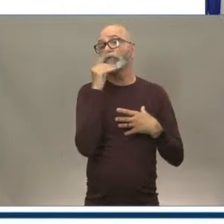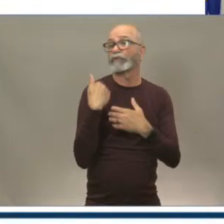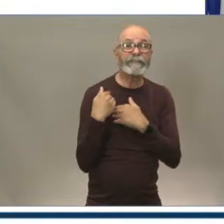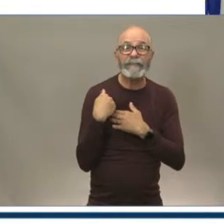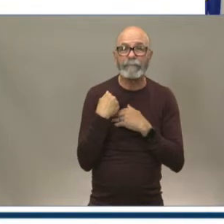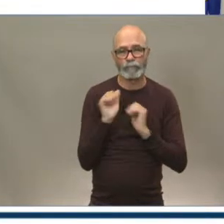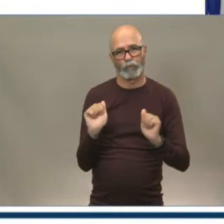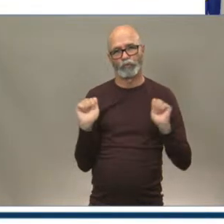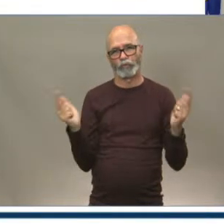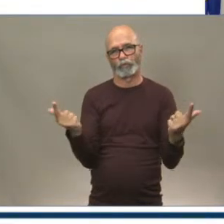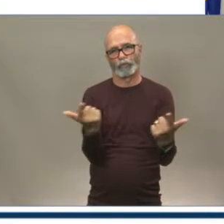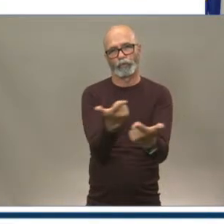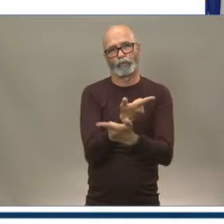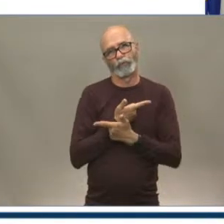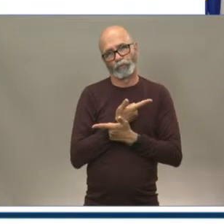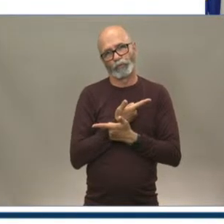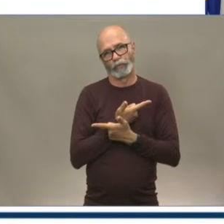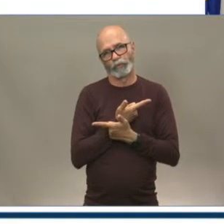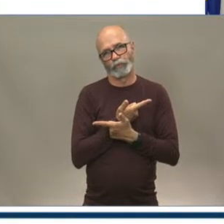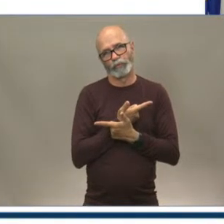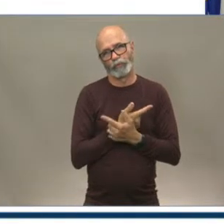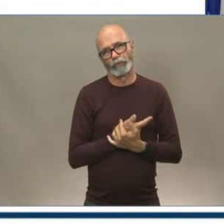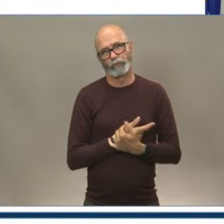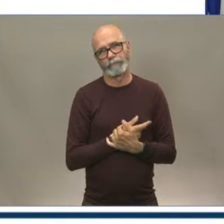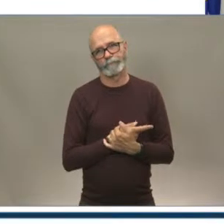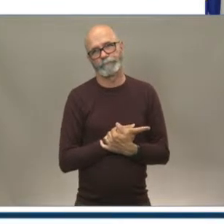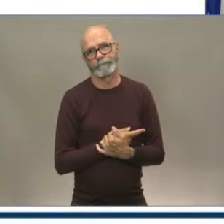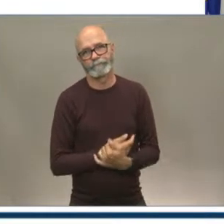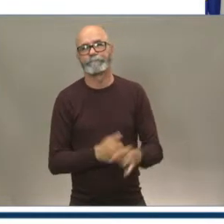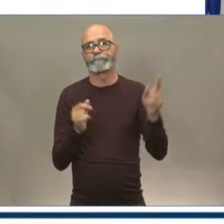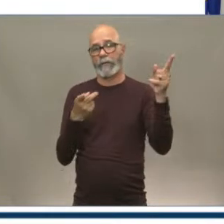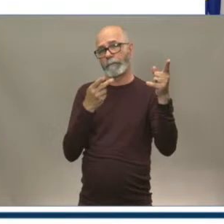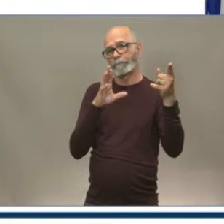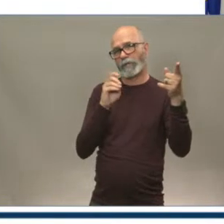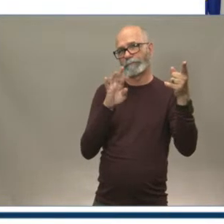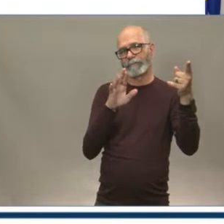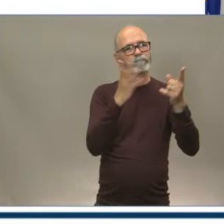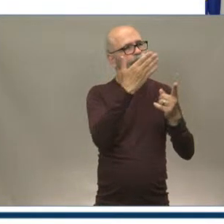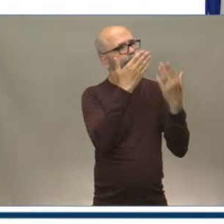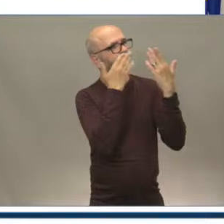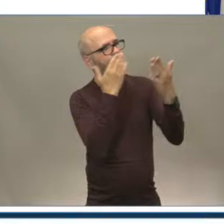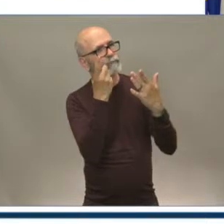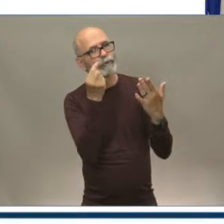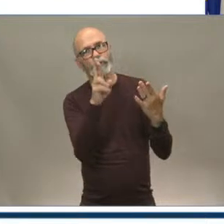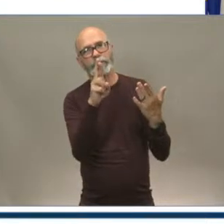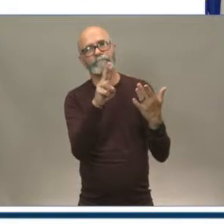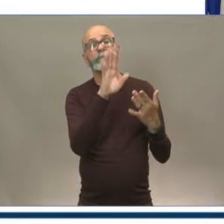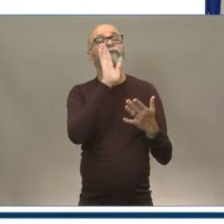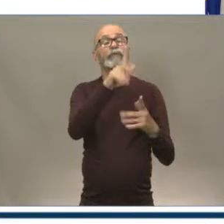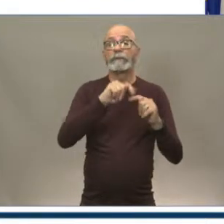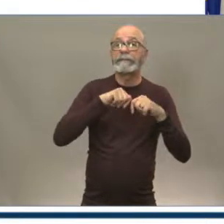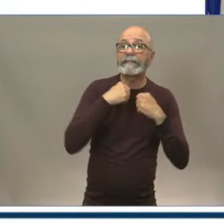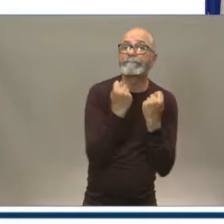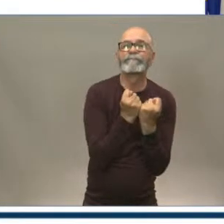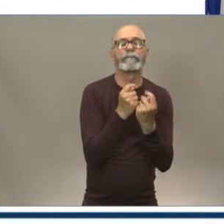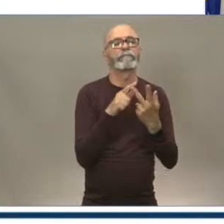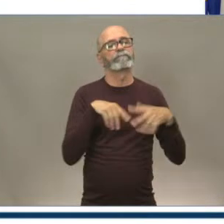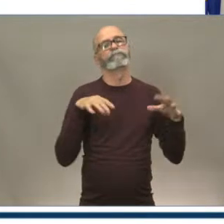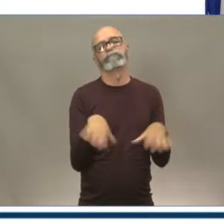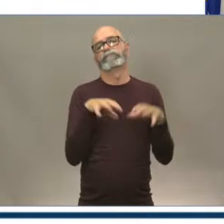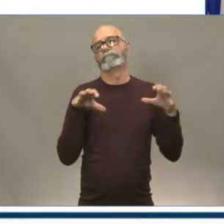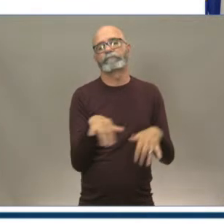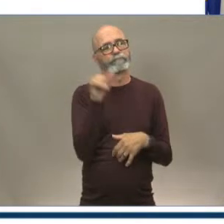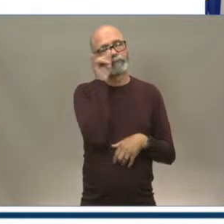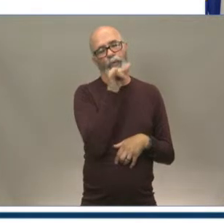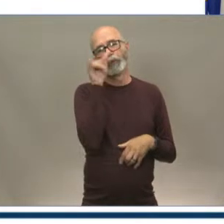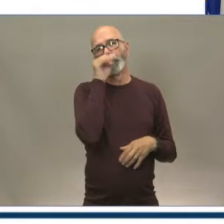Dr. Strang, and to you and your team. I've certainly seen it firsthand over the last few months how strong the team